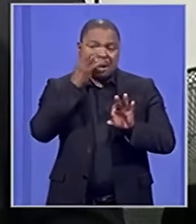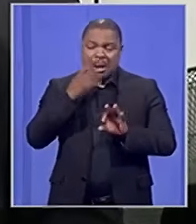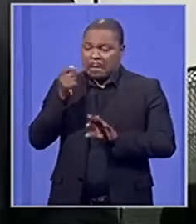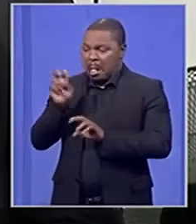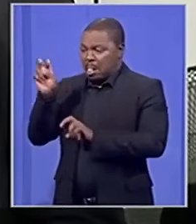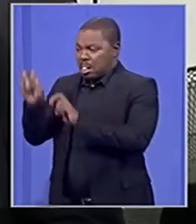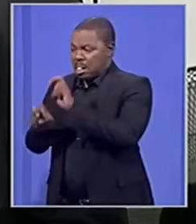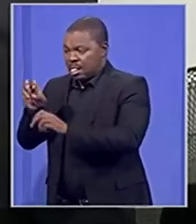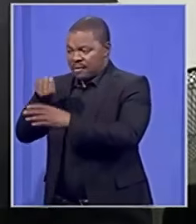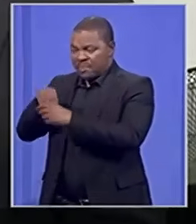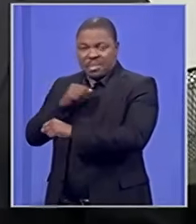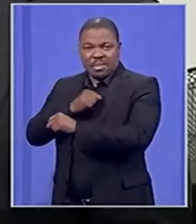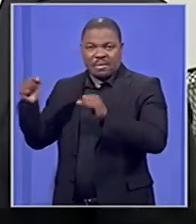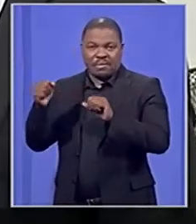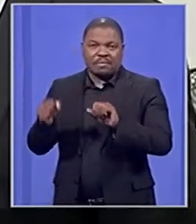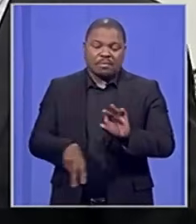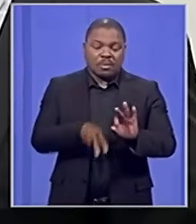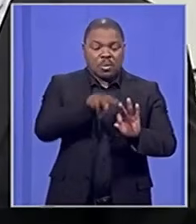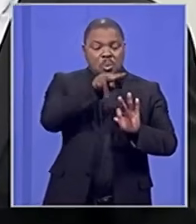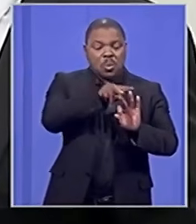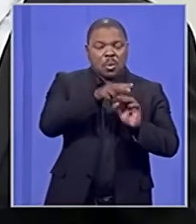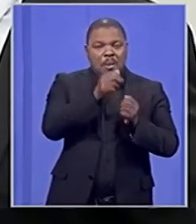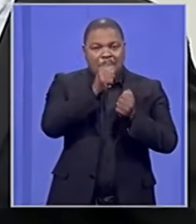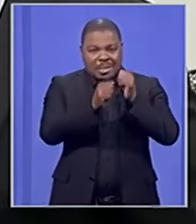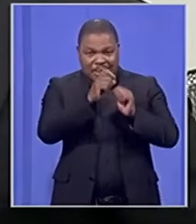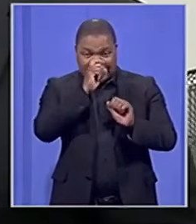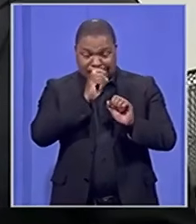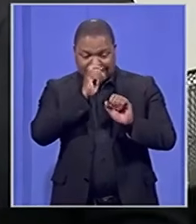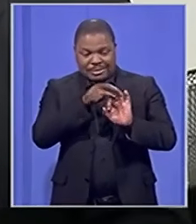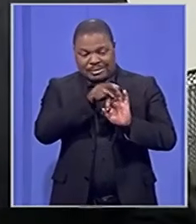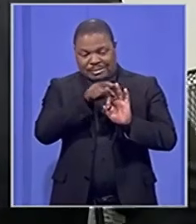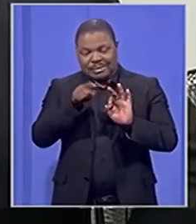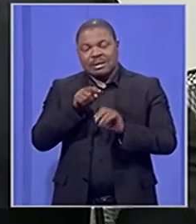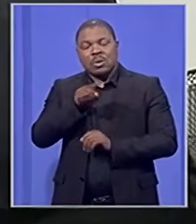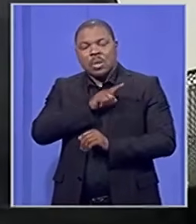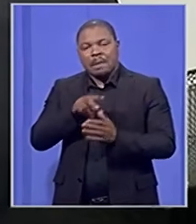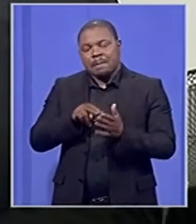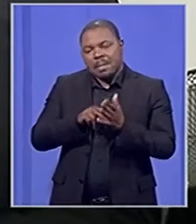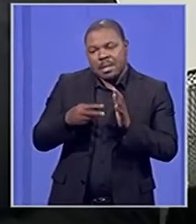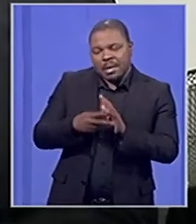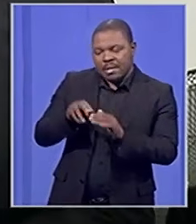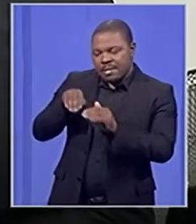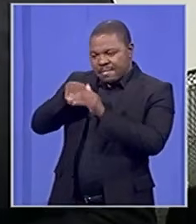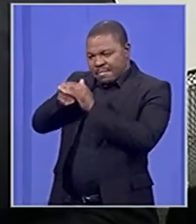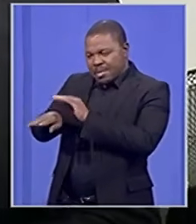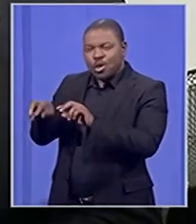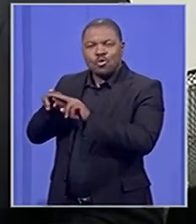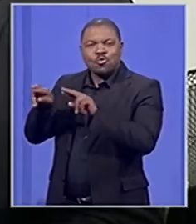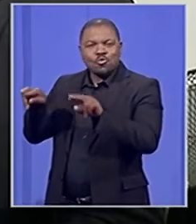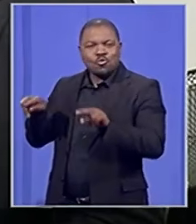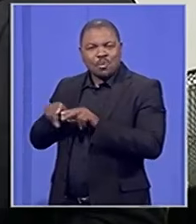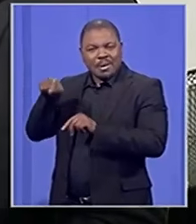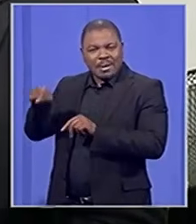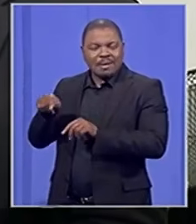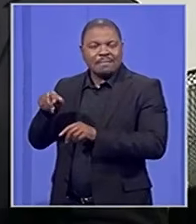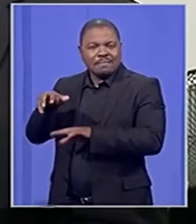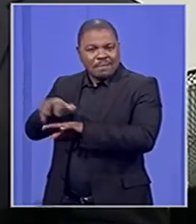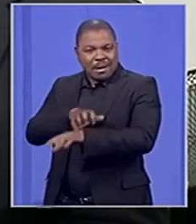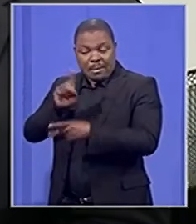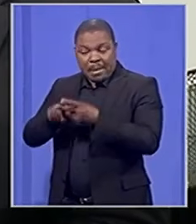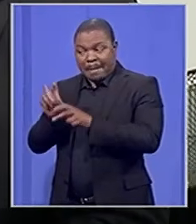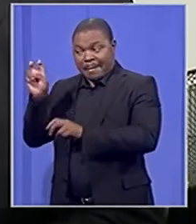utswitsweng. Floriana ha mmoho le kgaitsedi ya hae Ndilinasho ba qoswa ka mmomori wa ho thuba engwe ya diphapusi tse polasing le ho utswa tjhelete